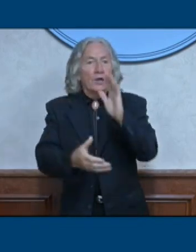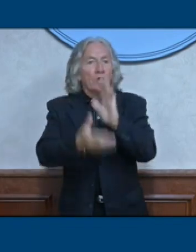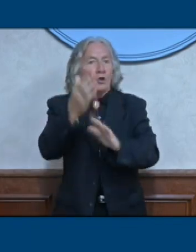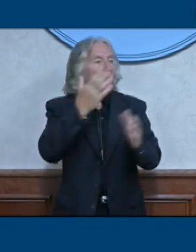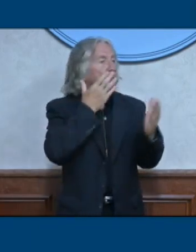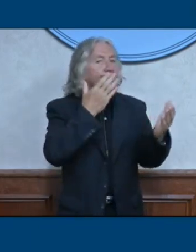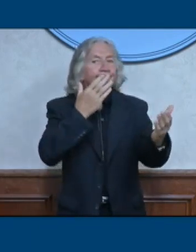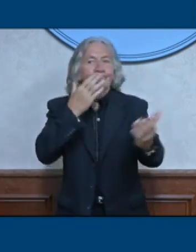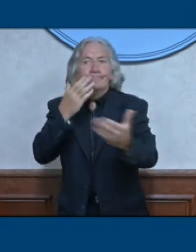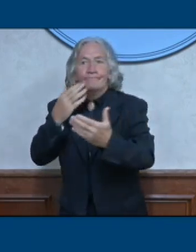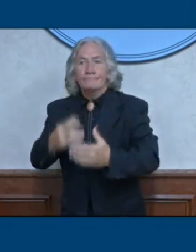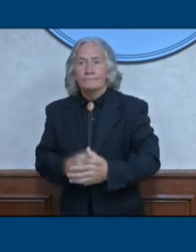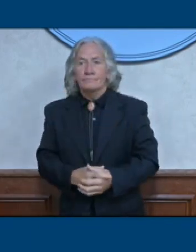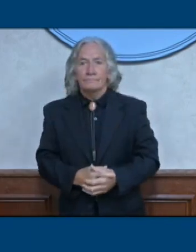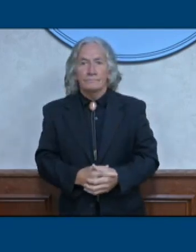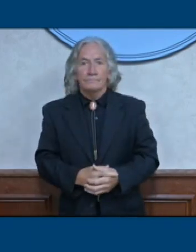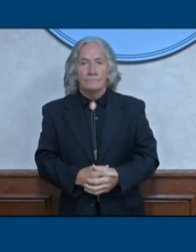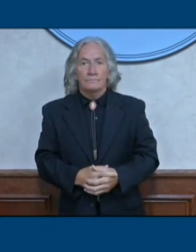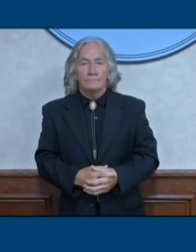run. Appreciate it.